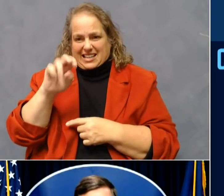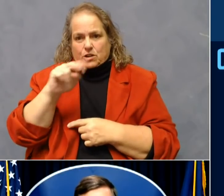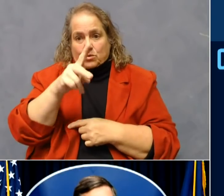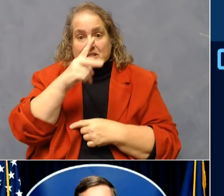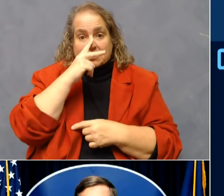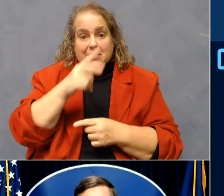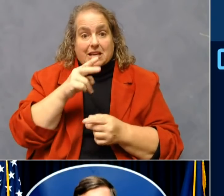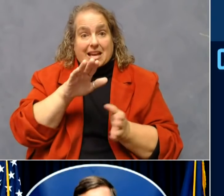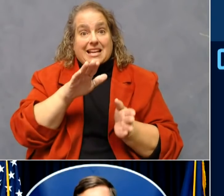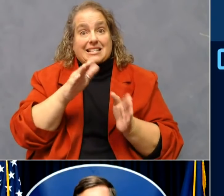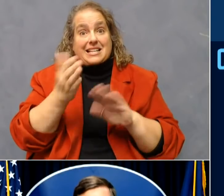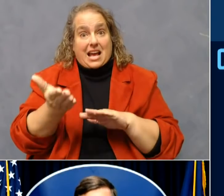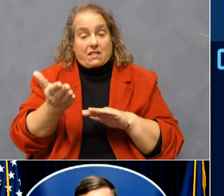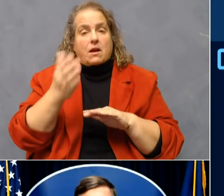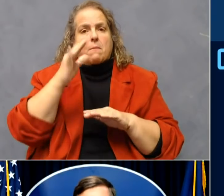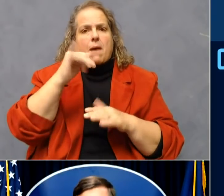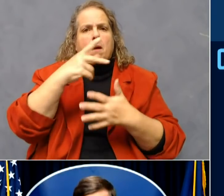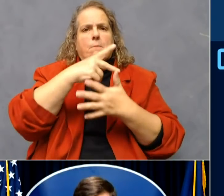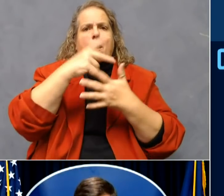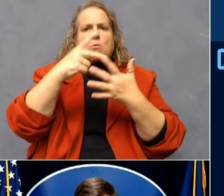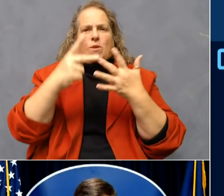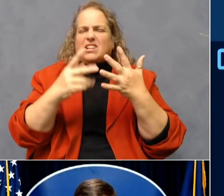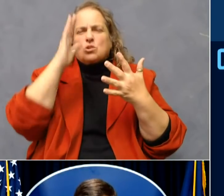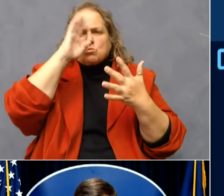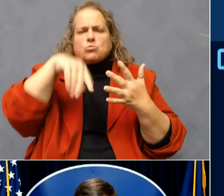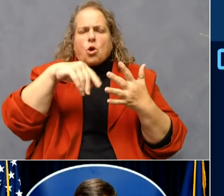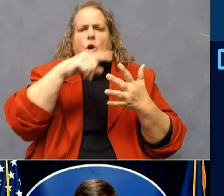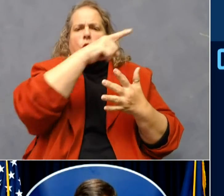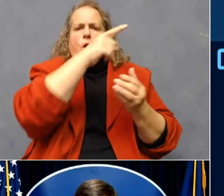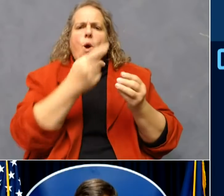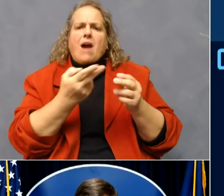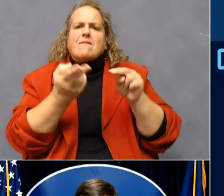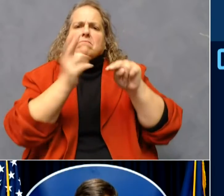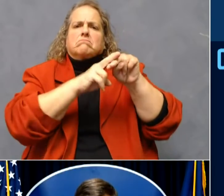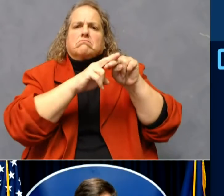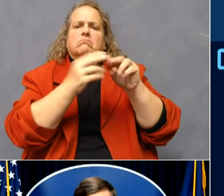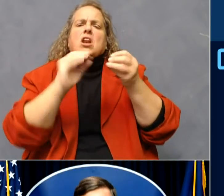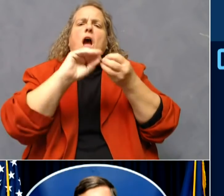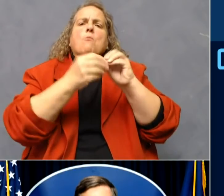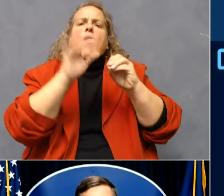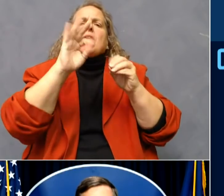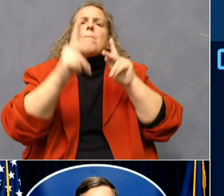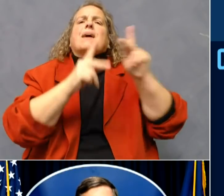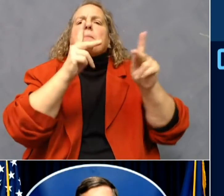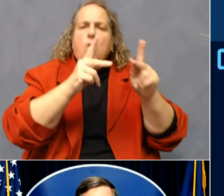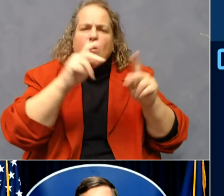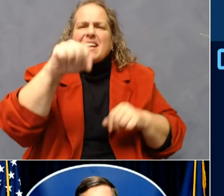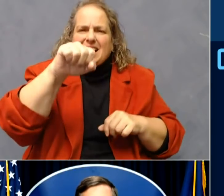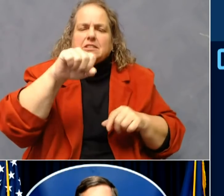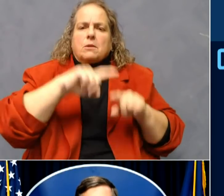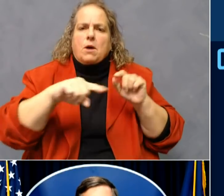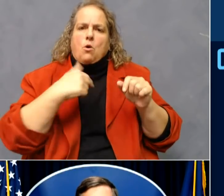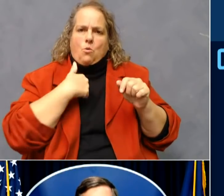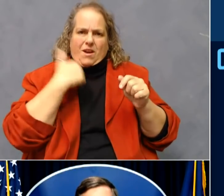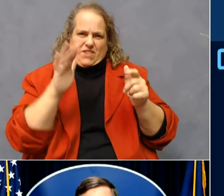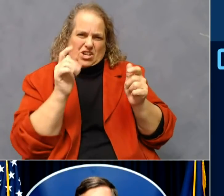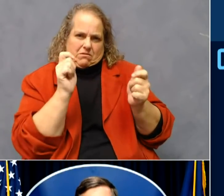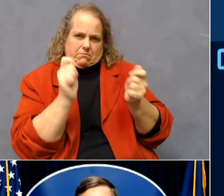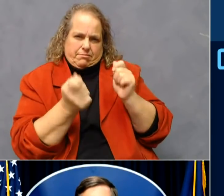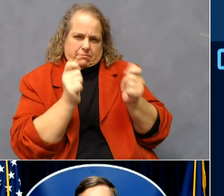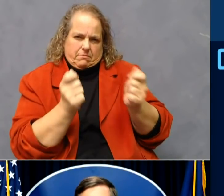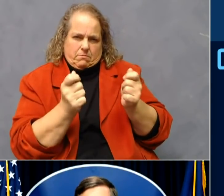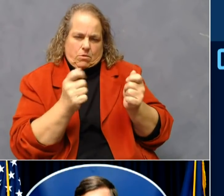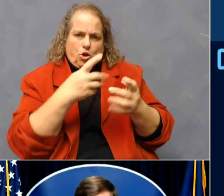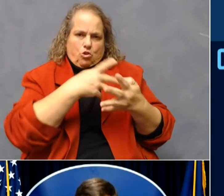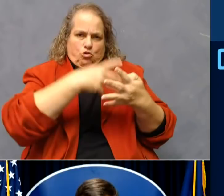population. So it already adjusts for the fact that both of these states have more individuals than we do. And just look